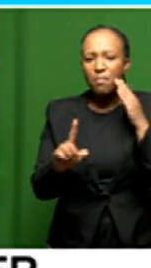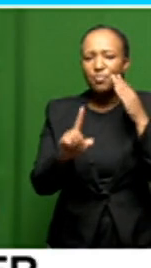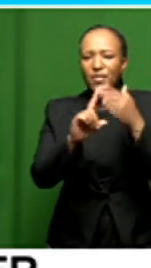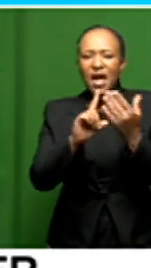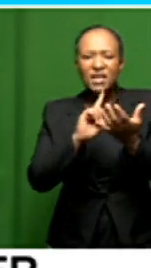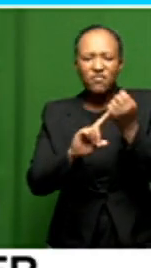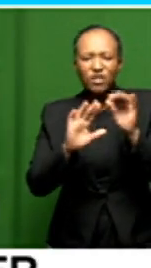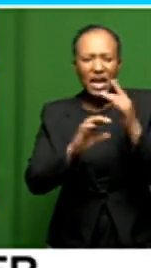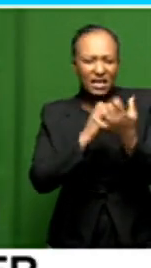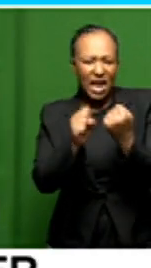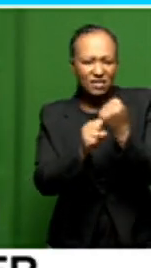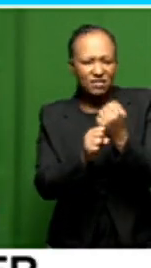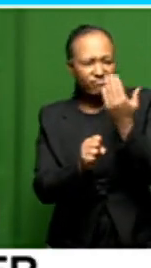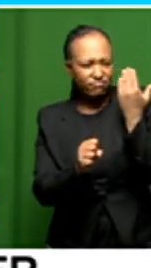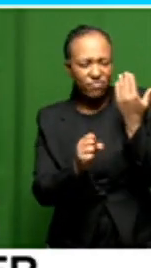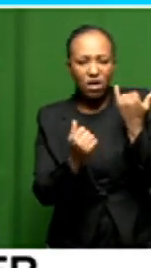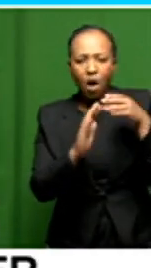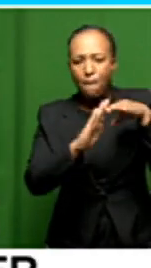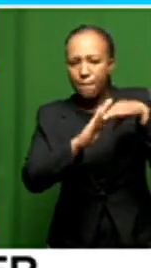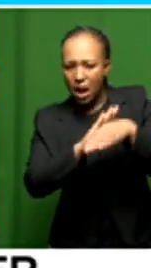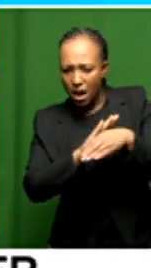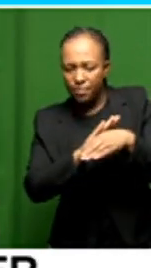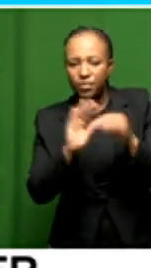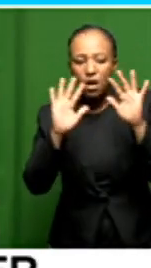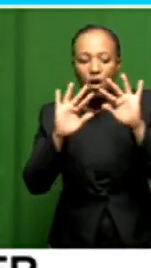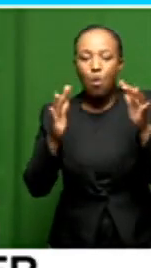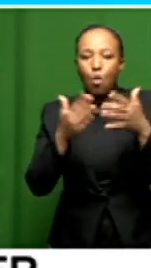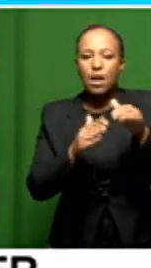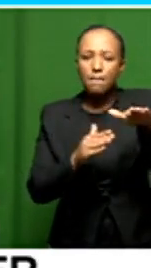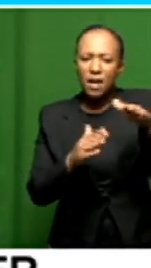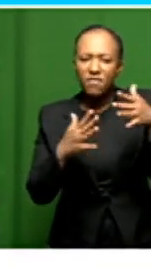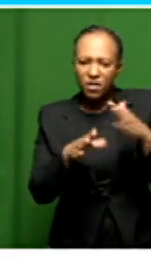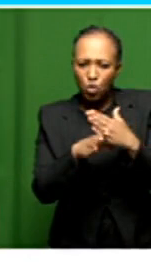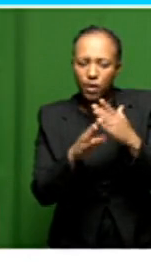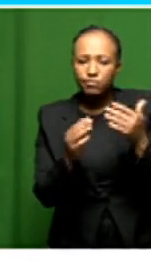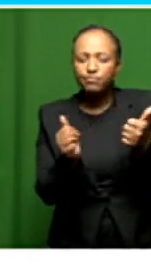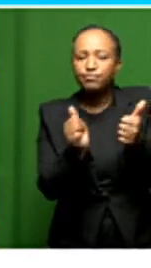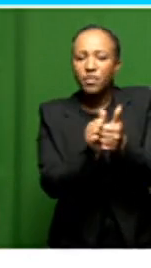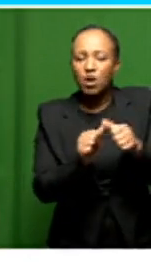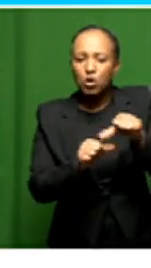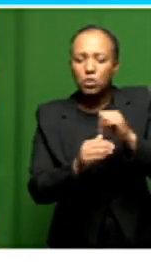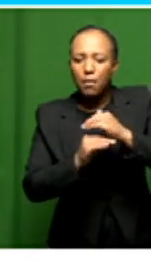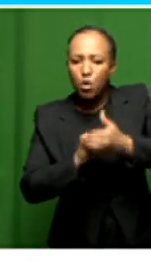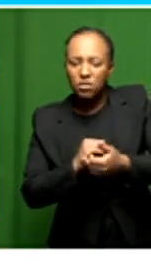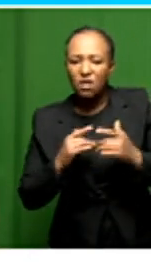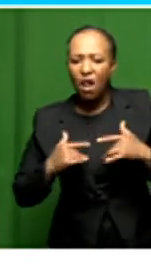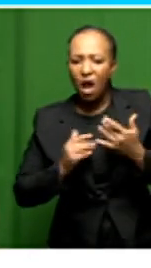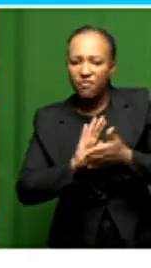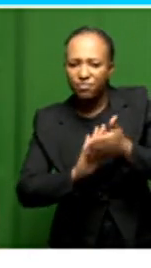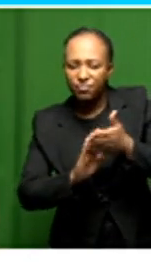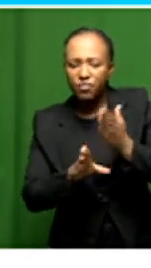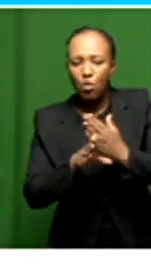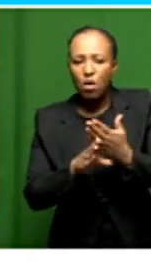last decades. The World Bank has worked with countries to promote social protection, livelihoods and jobs, and